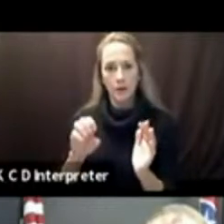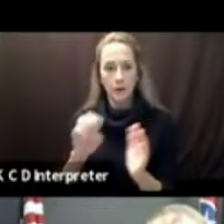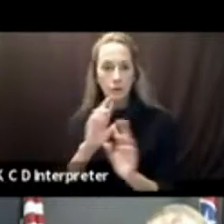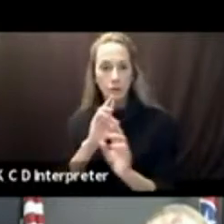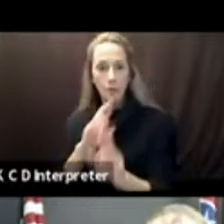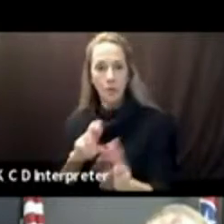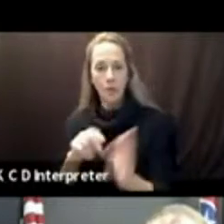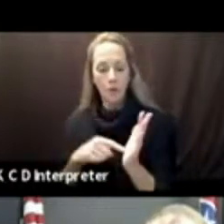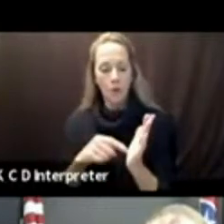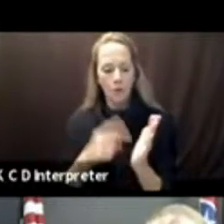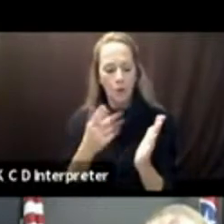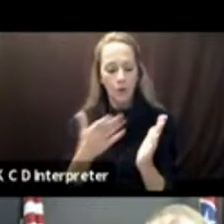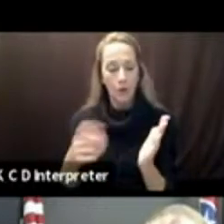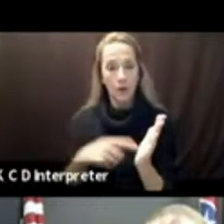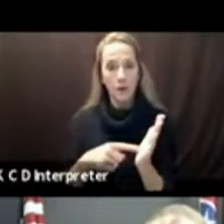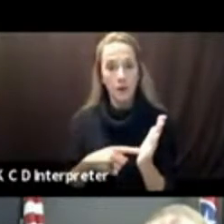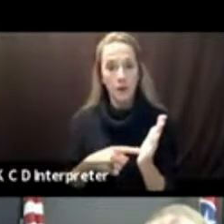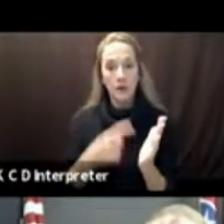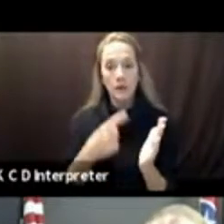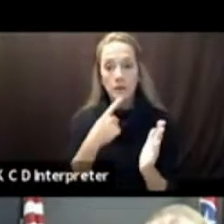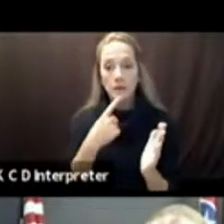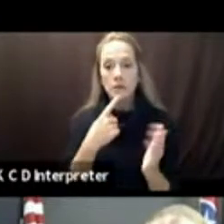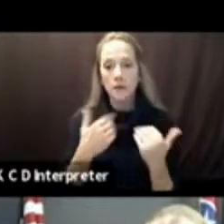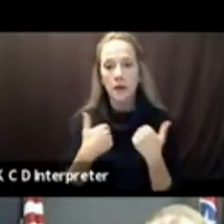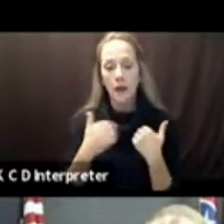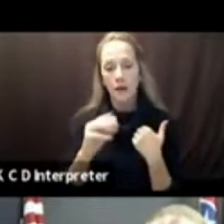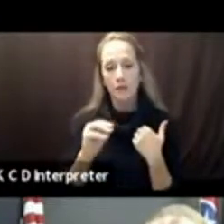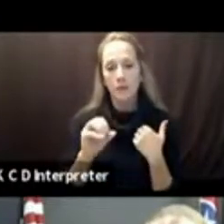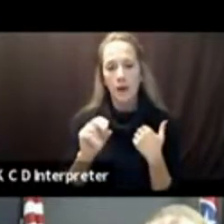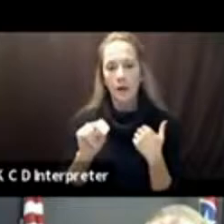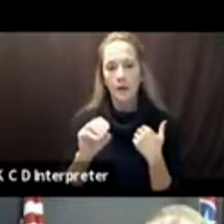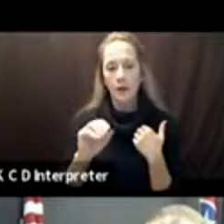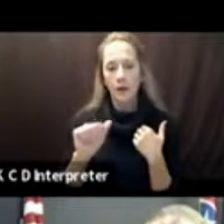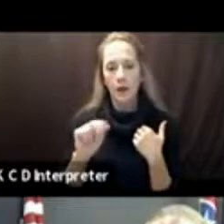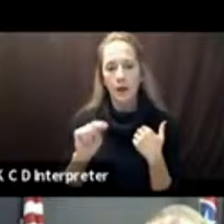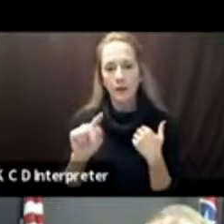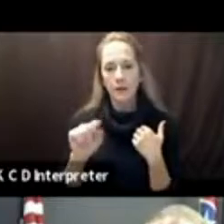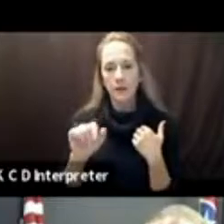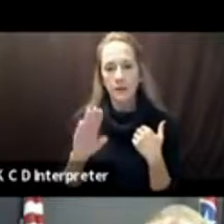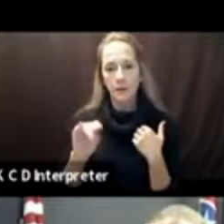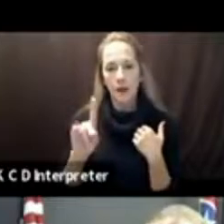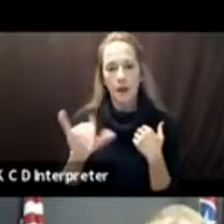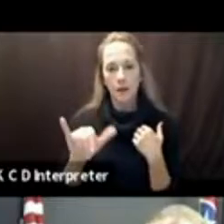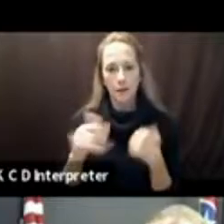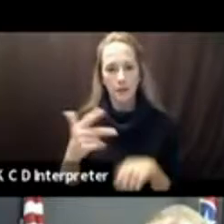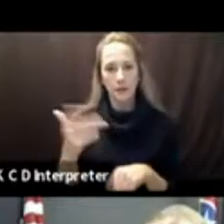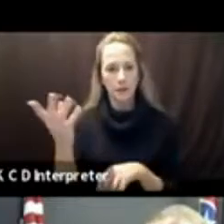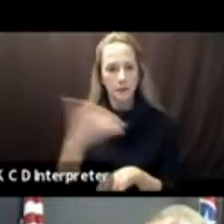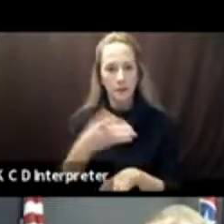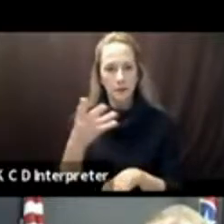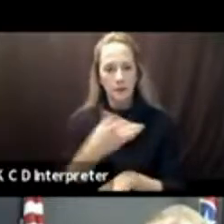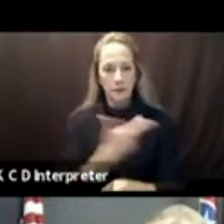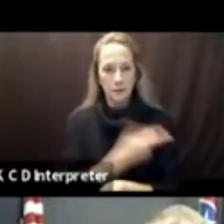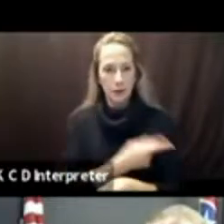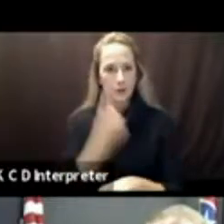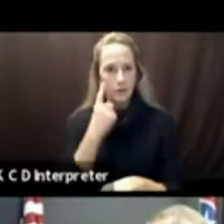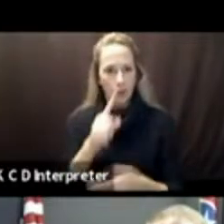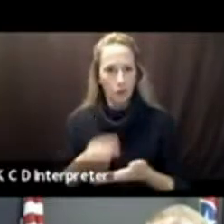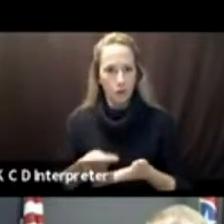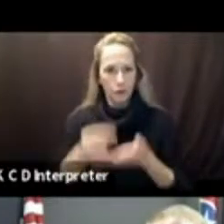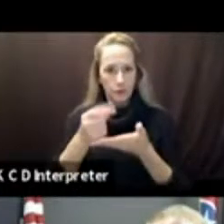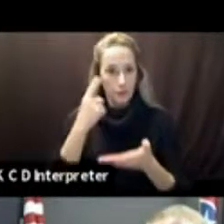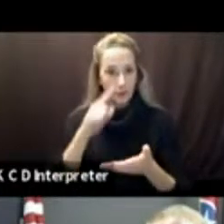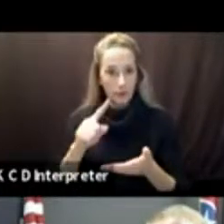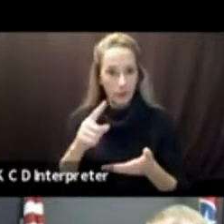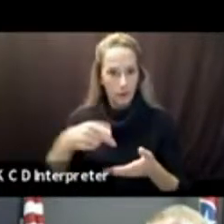having monoclonal antibody infusion available in the community as an important treatment for